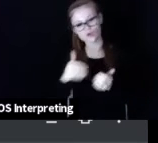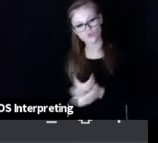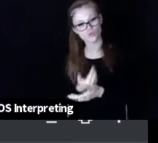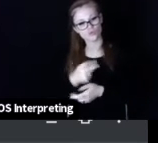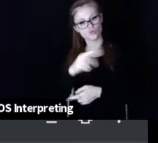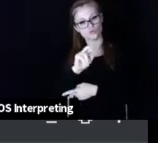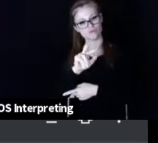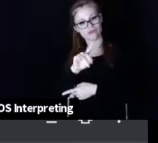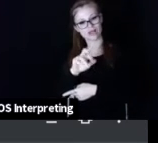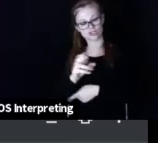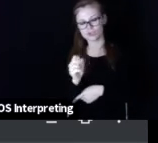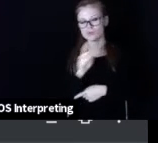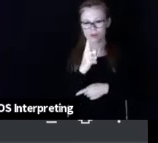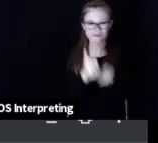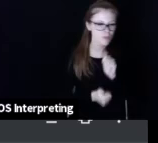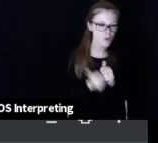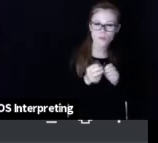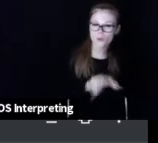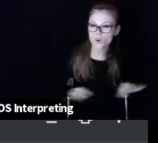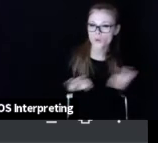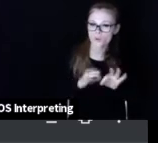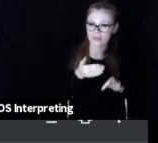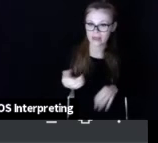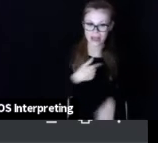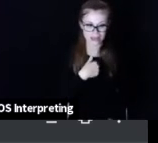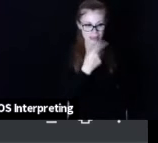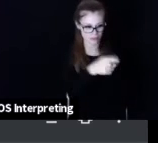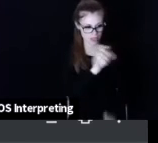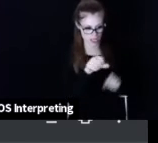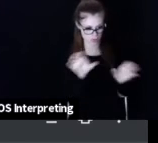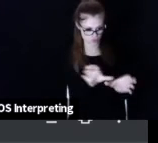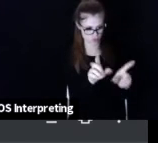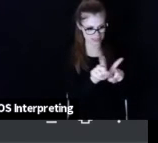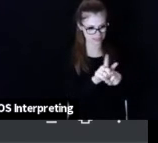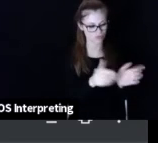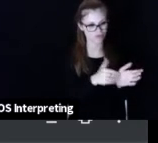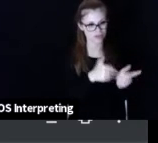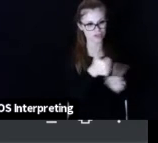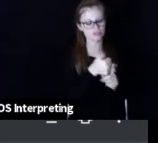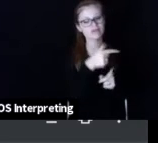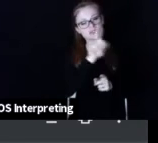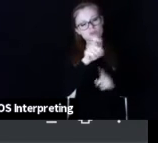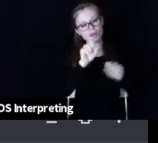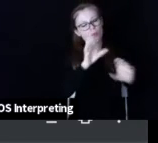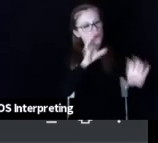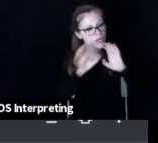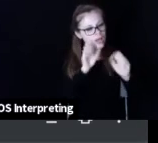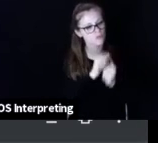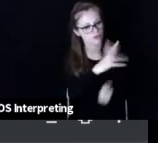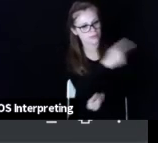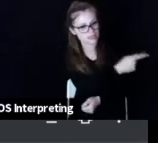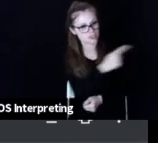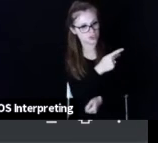of the most important things that I tell them that they can do as providers is to communicate with their patients the idea